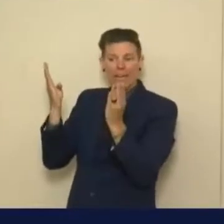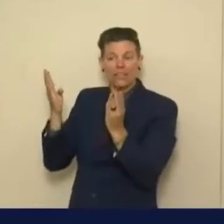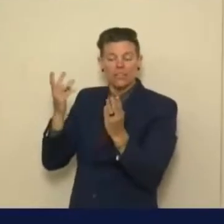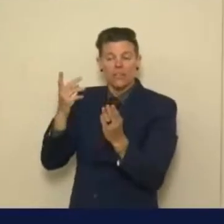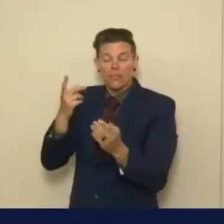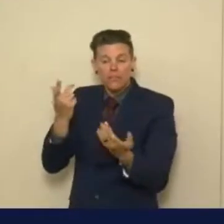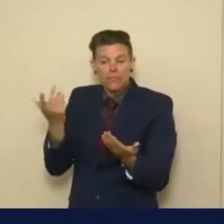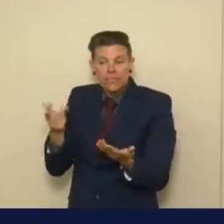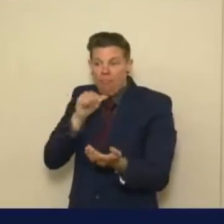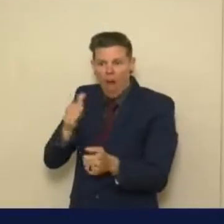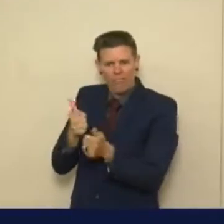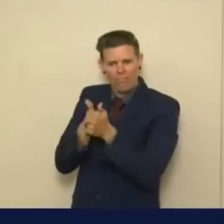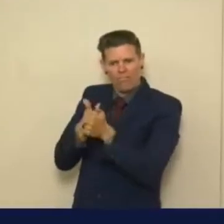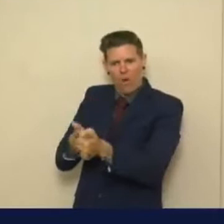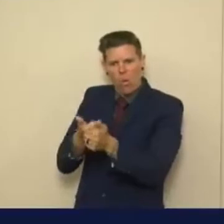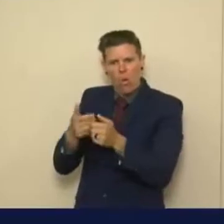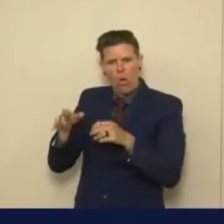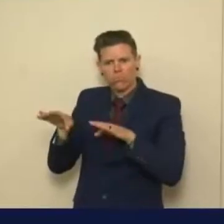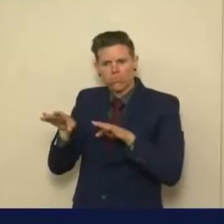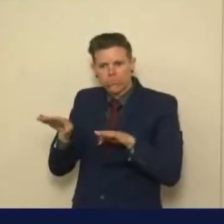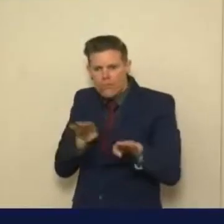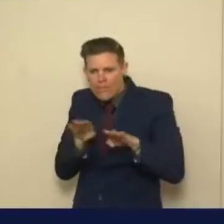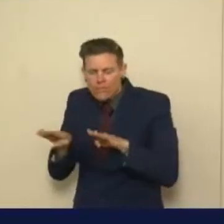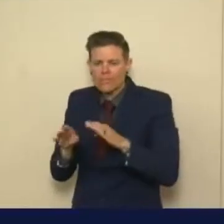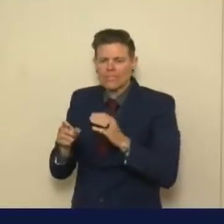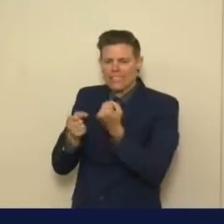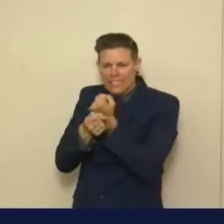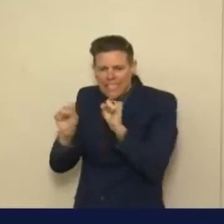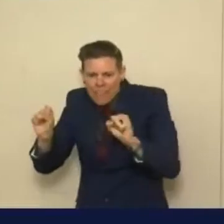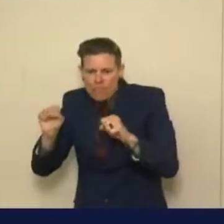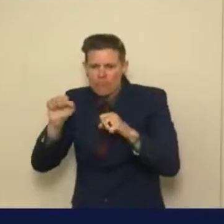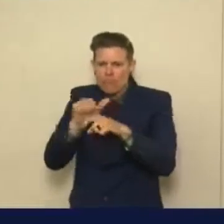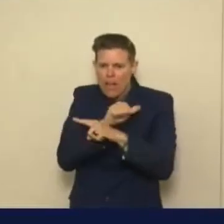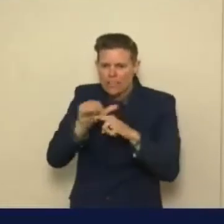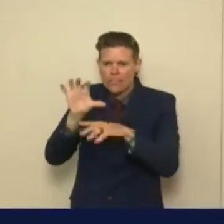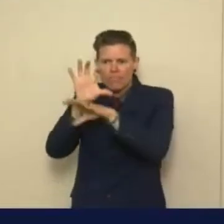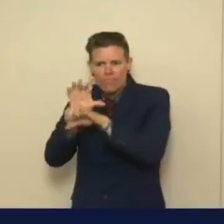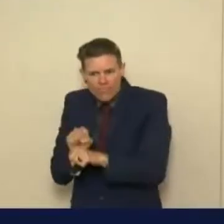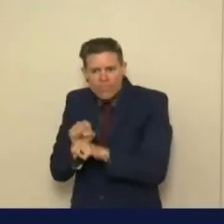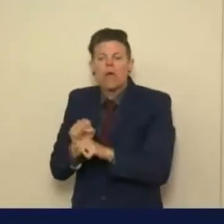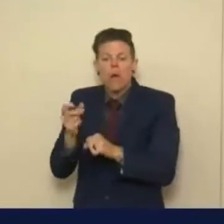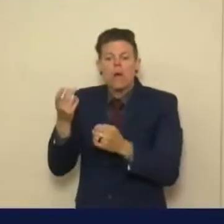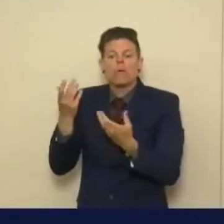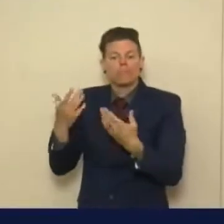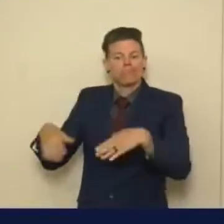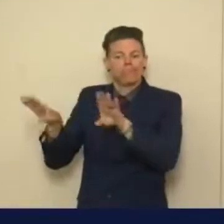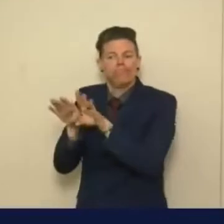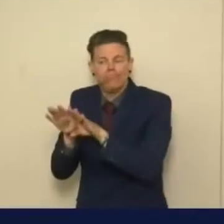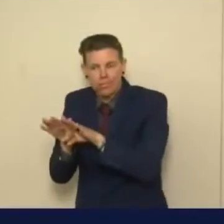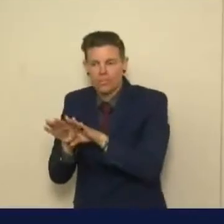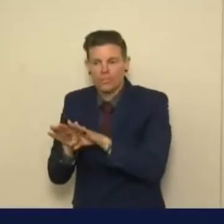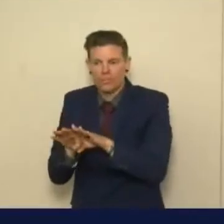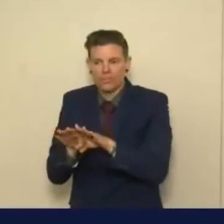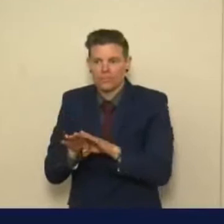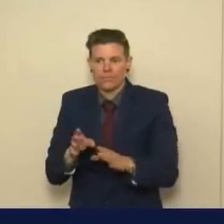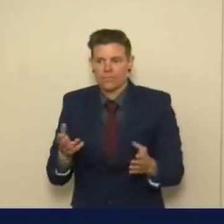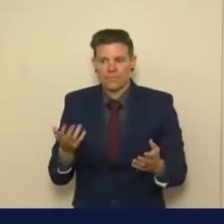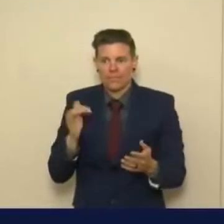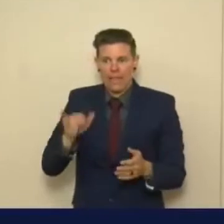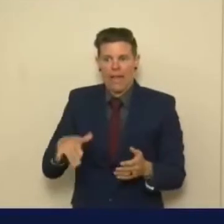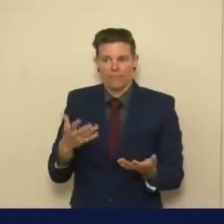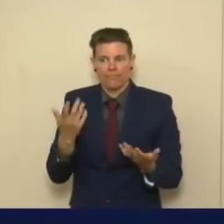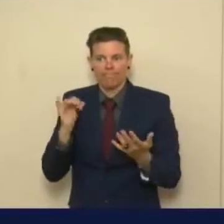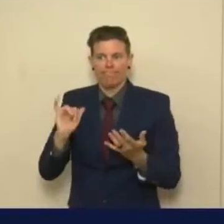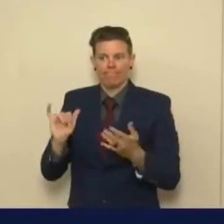moderate, slow, safe way, you can have results that give you only one option when you have